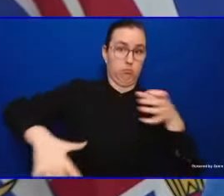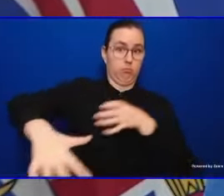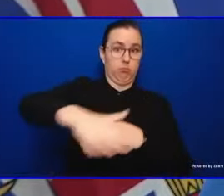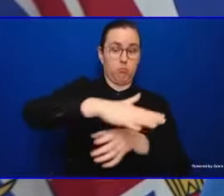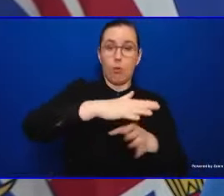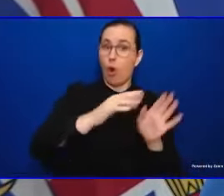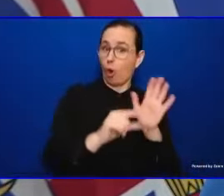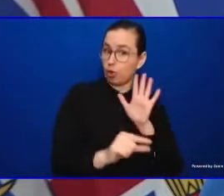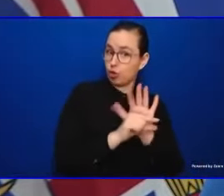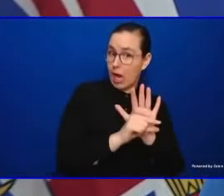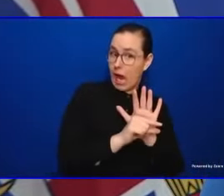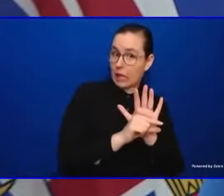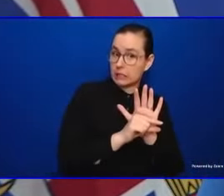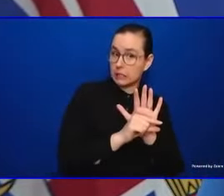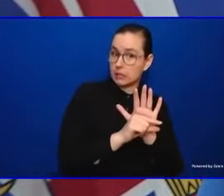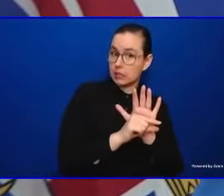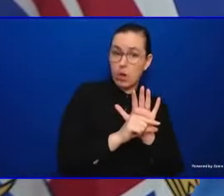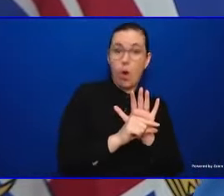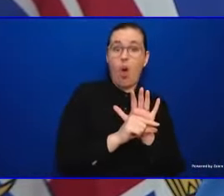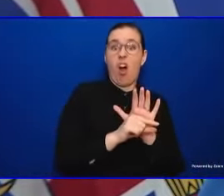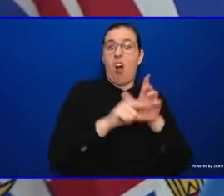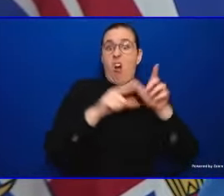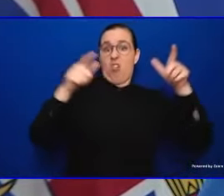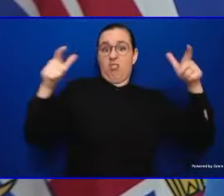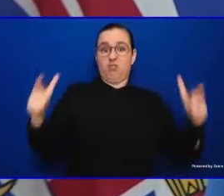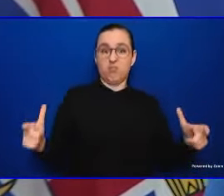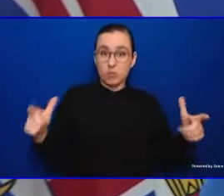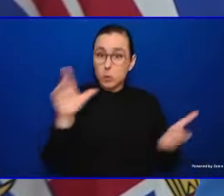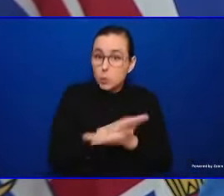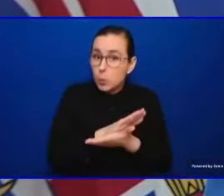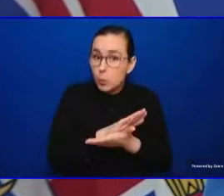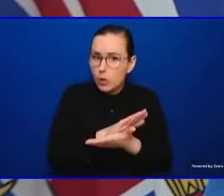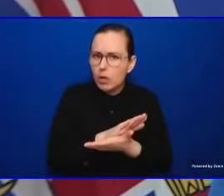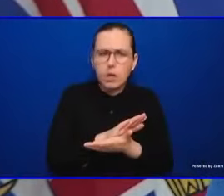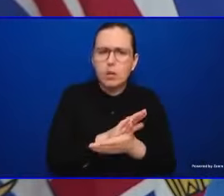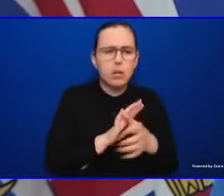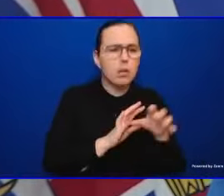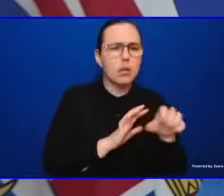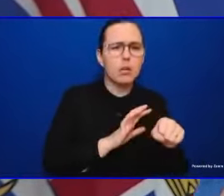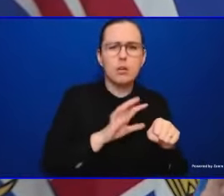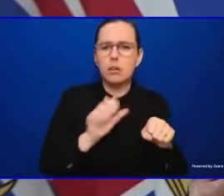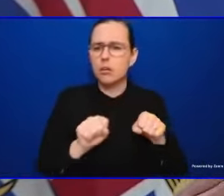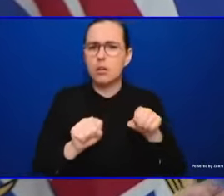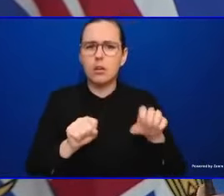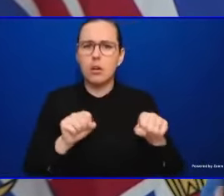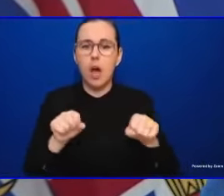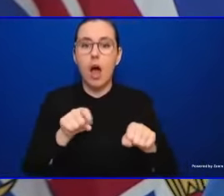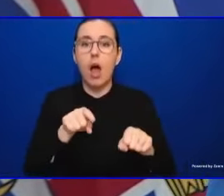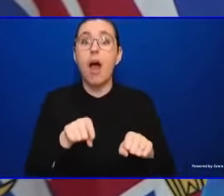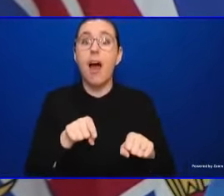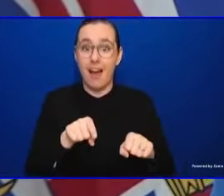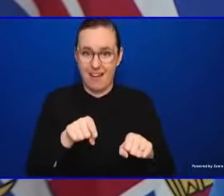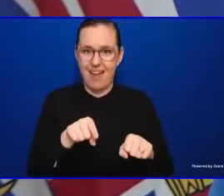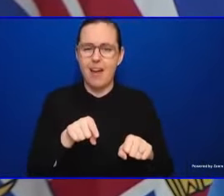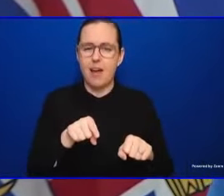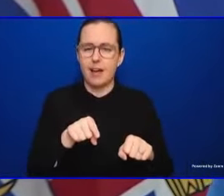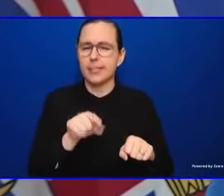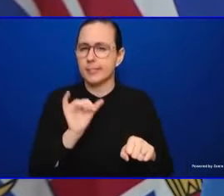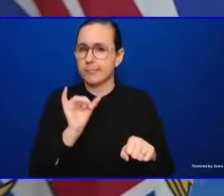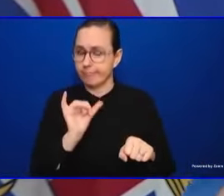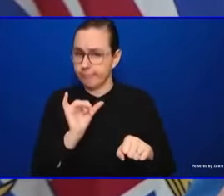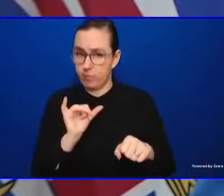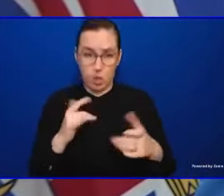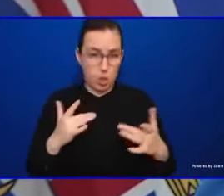a school notifies public health that there is a sort of a, what we might call a signal of concern with respect to